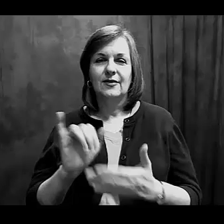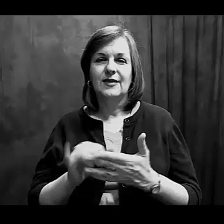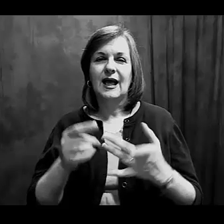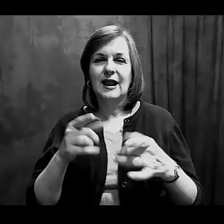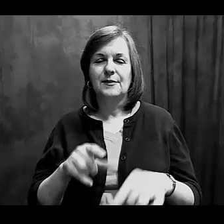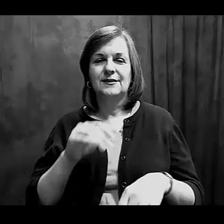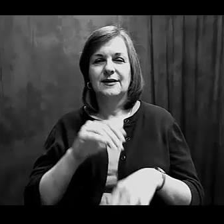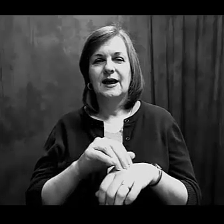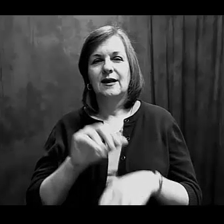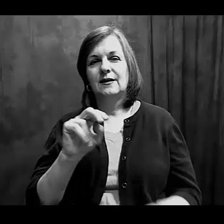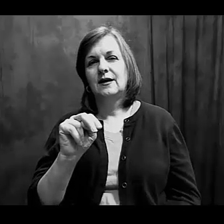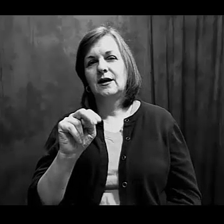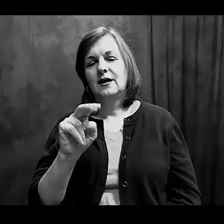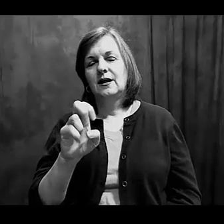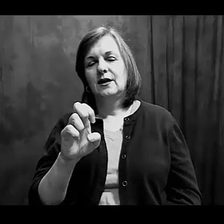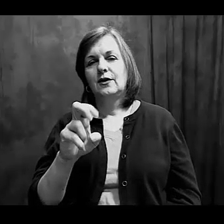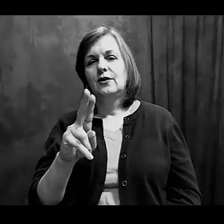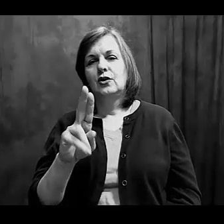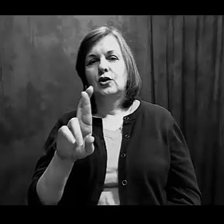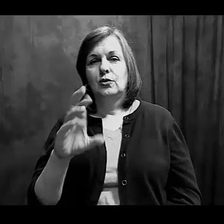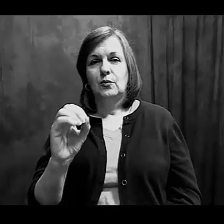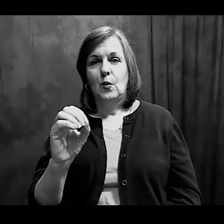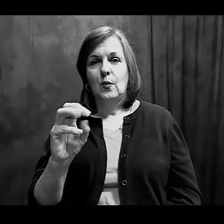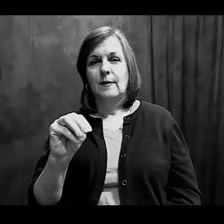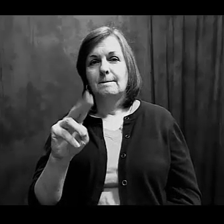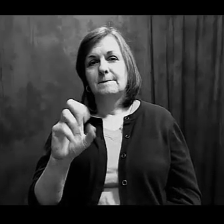neuromuscular junctions.